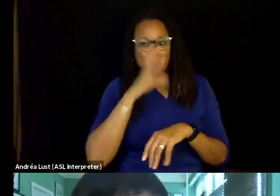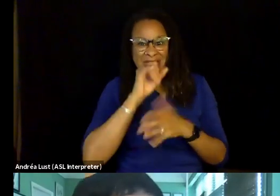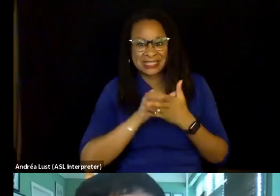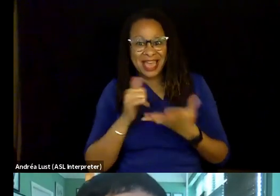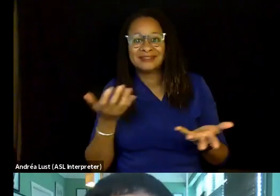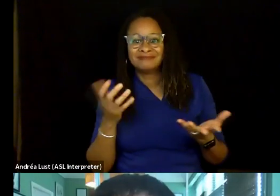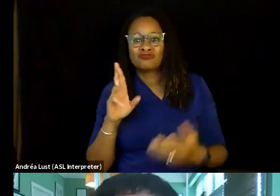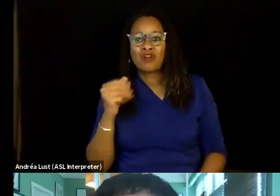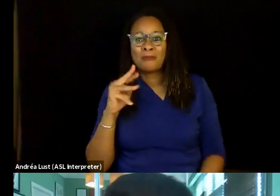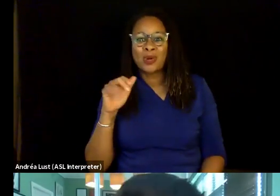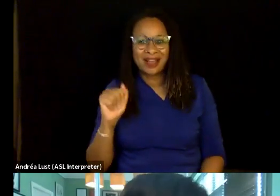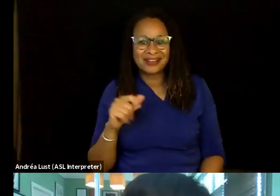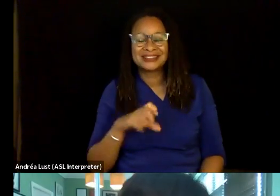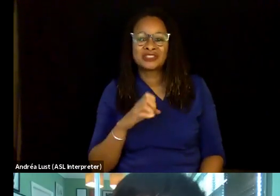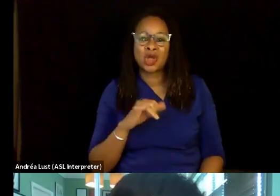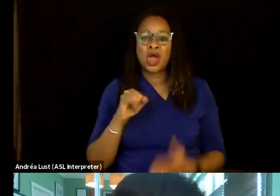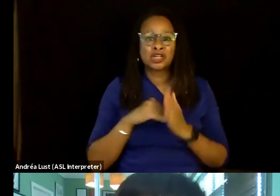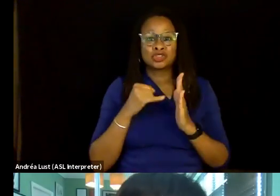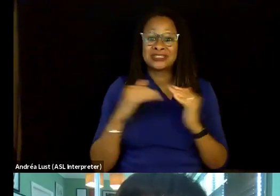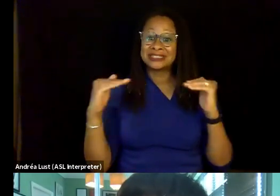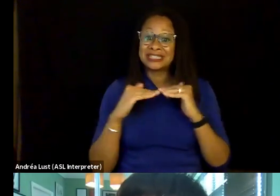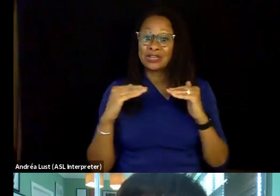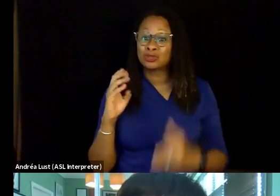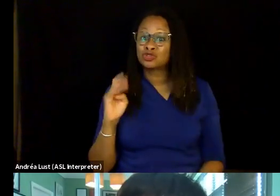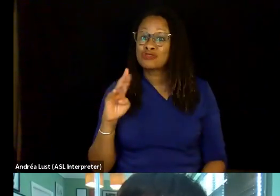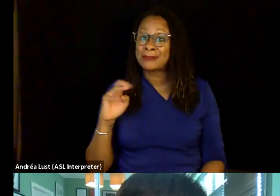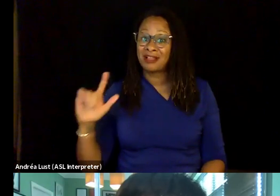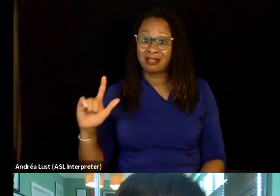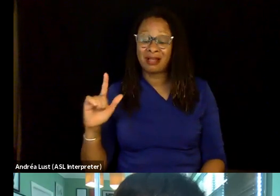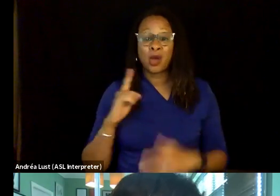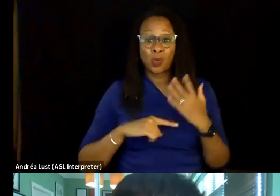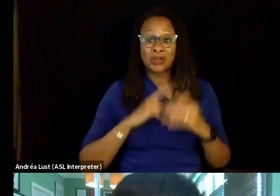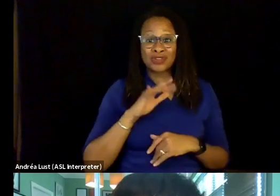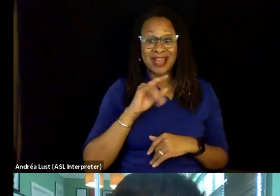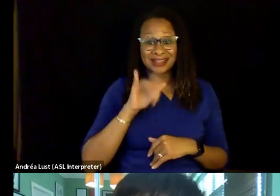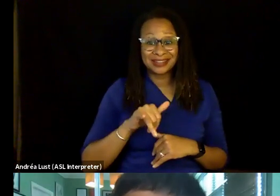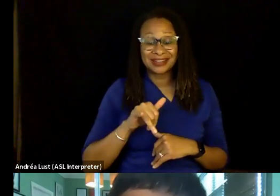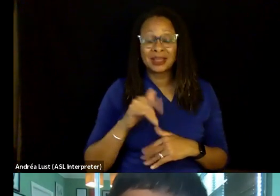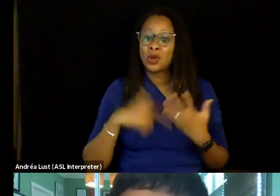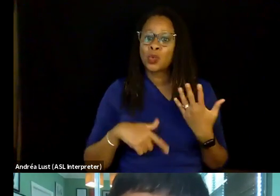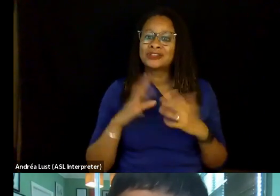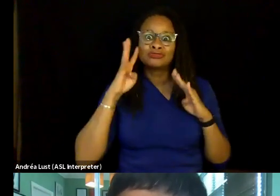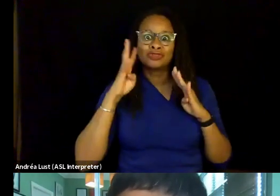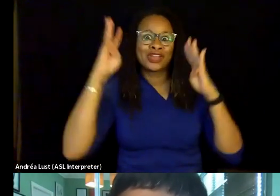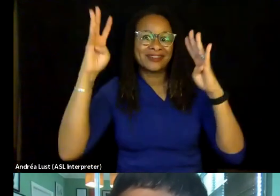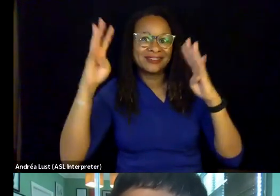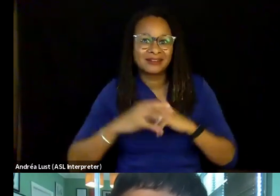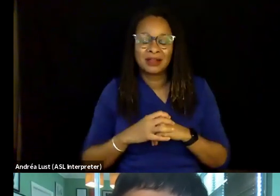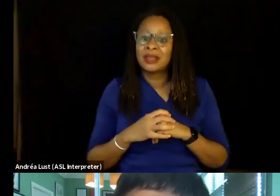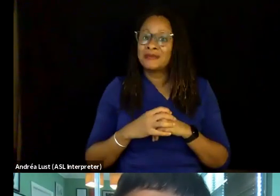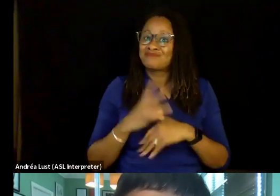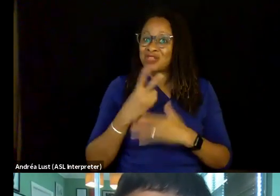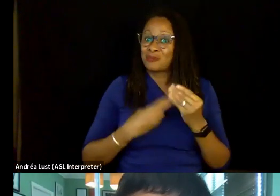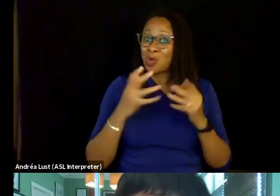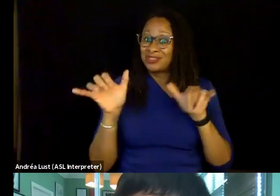but journalist equals criminal. You know, what's reality and what's created, they're actually both one